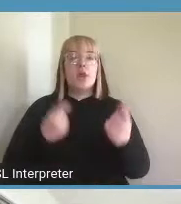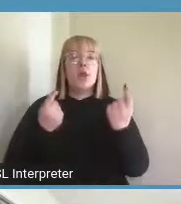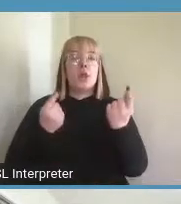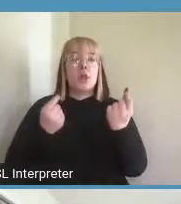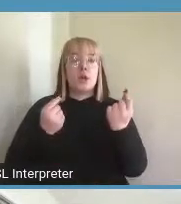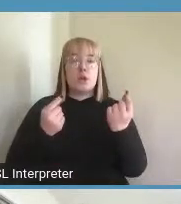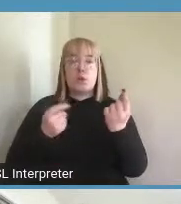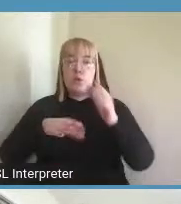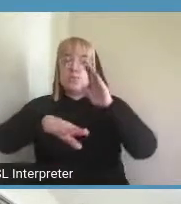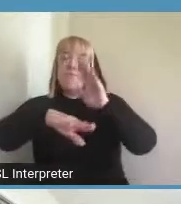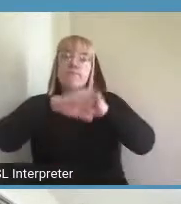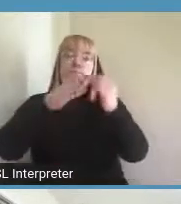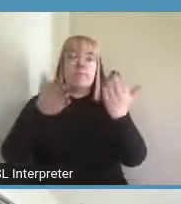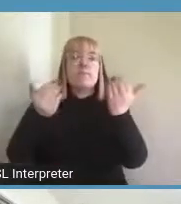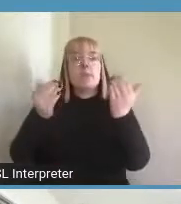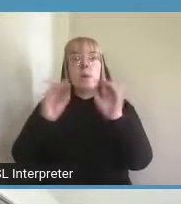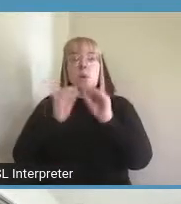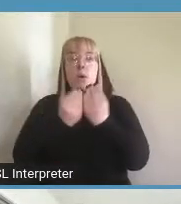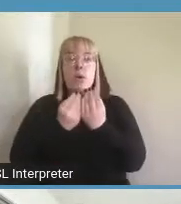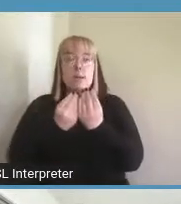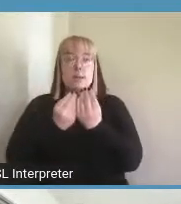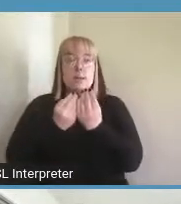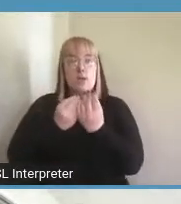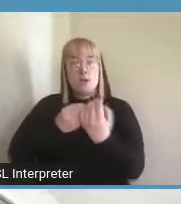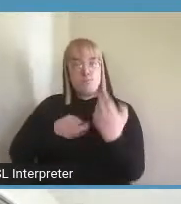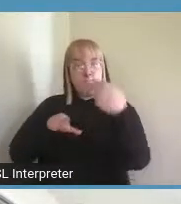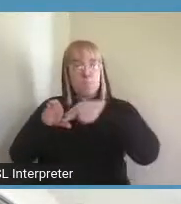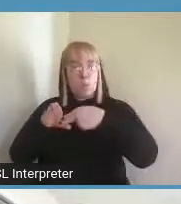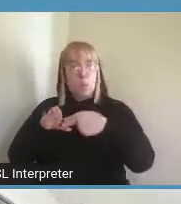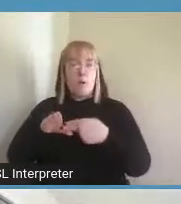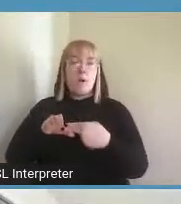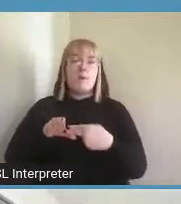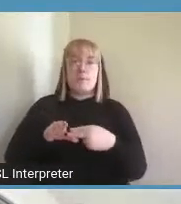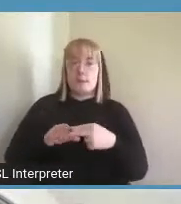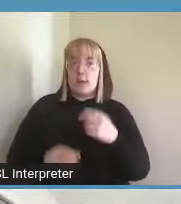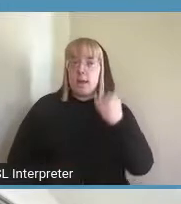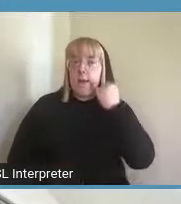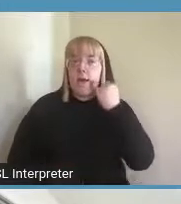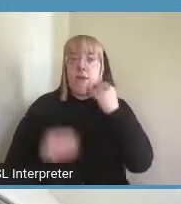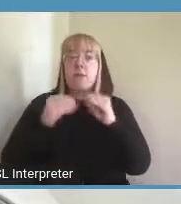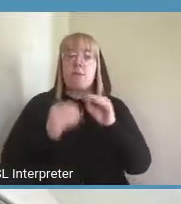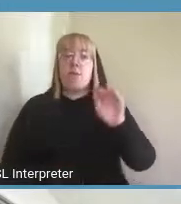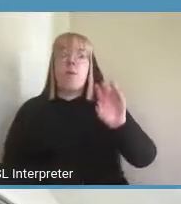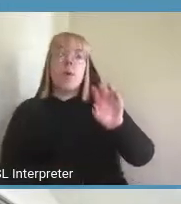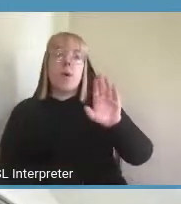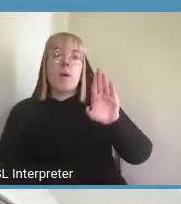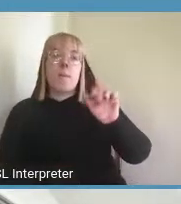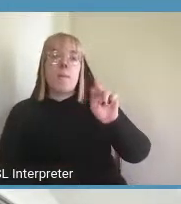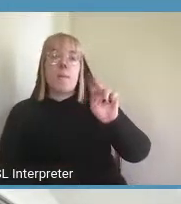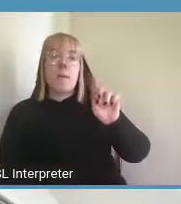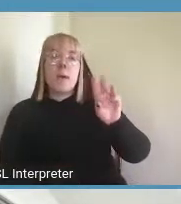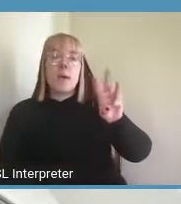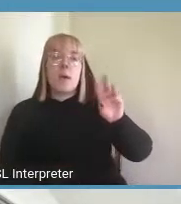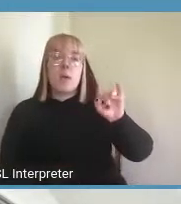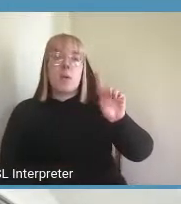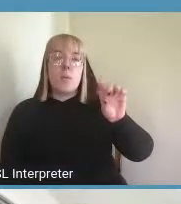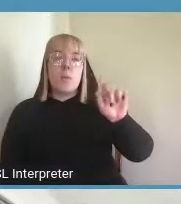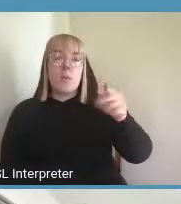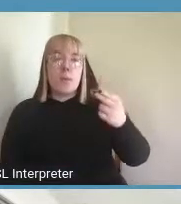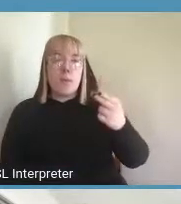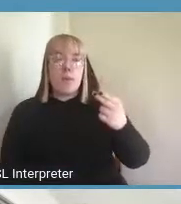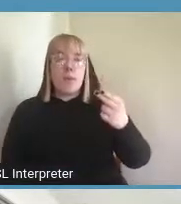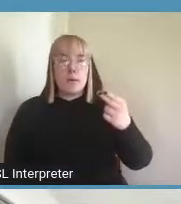to participate. So if you have a little more bandwidth, I think you need about 4 or 5 hours to pull the data. They'll